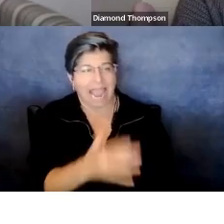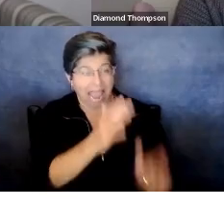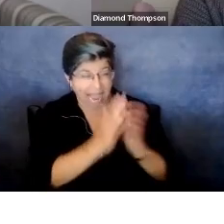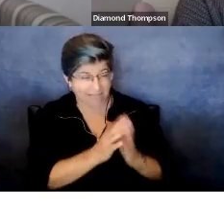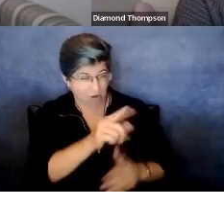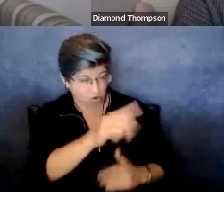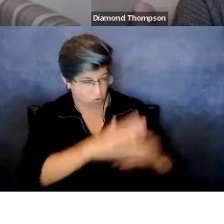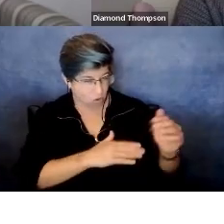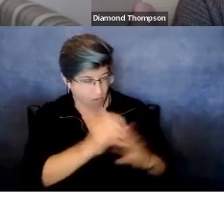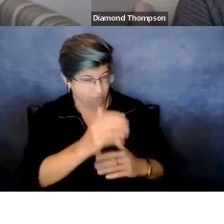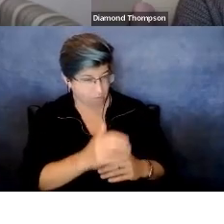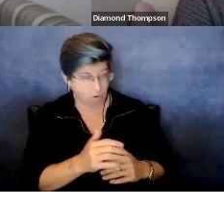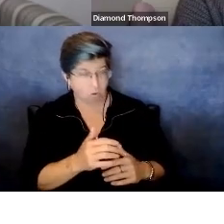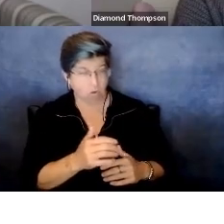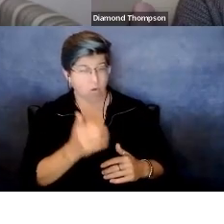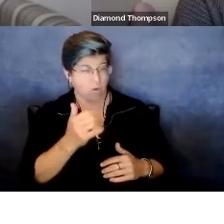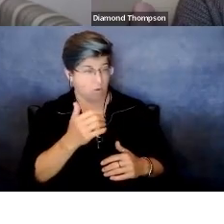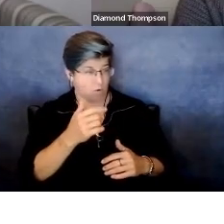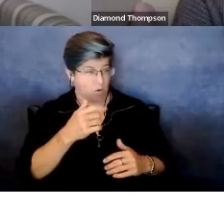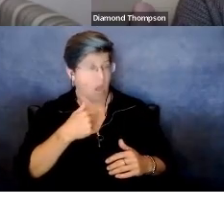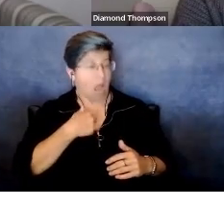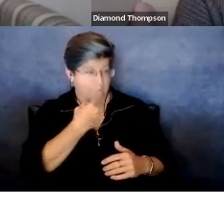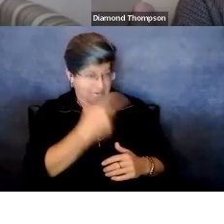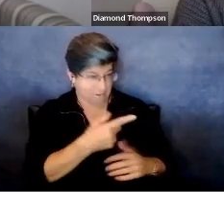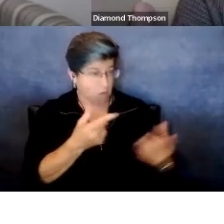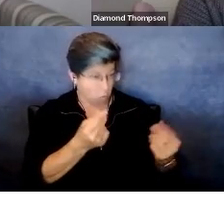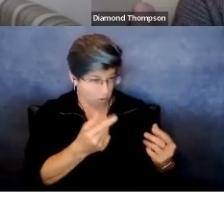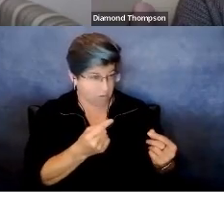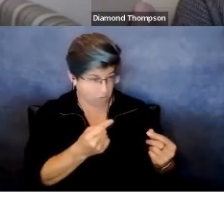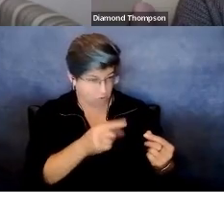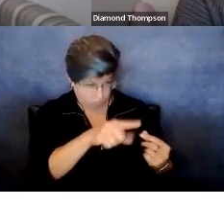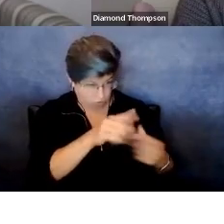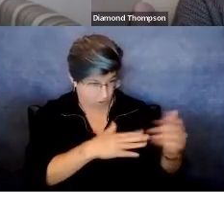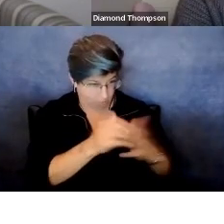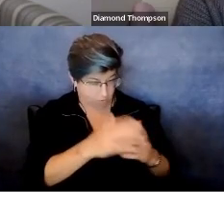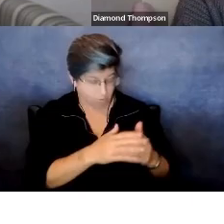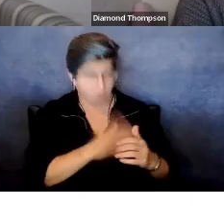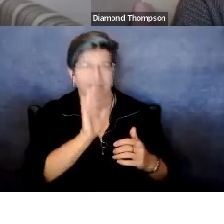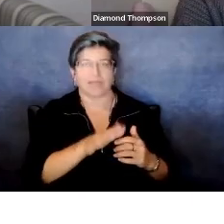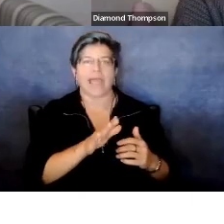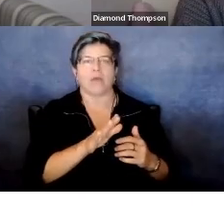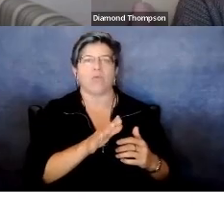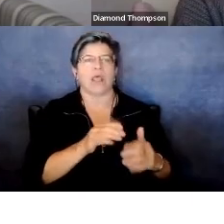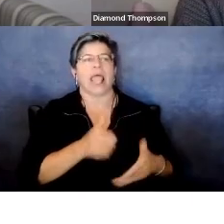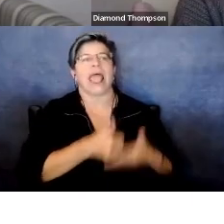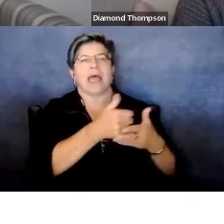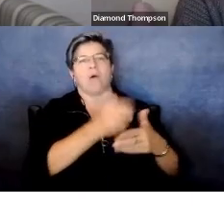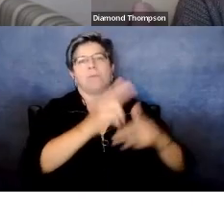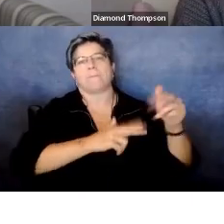they're comfortable with what you're going to be doing will go a long way in building their trust.